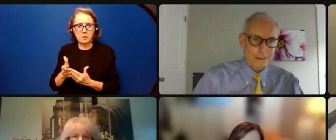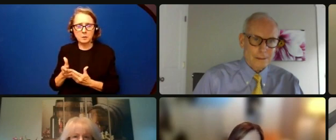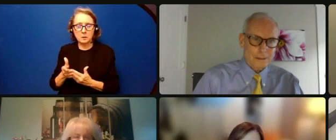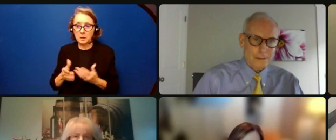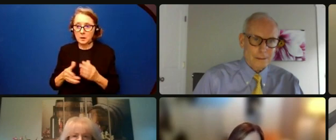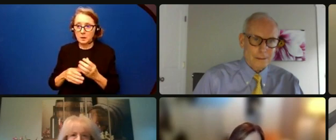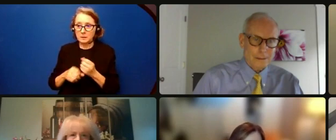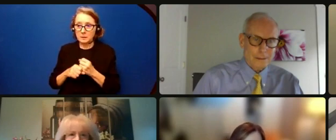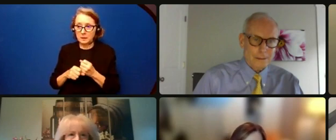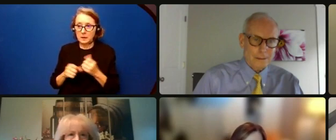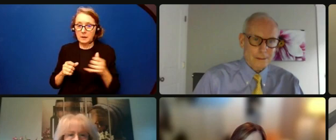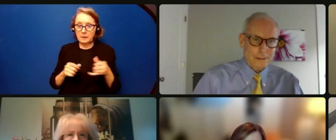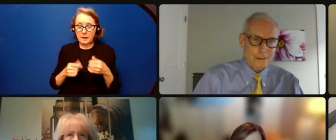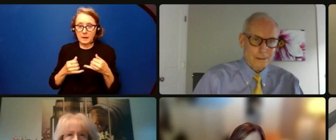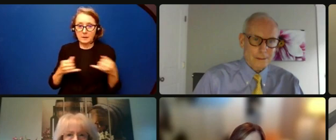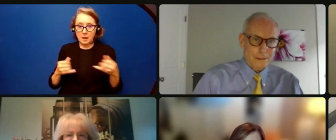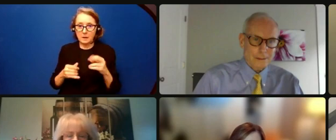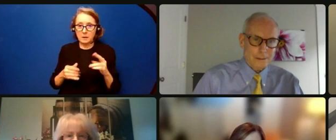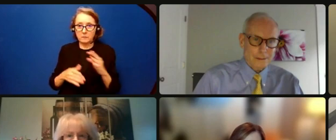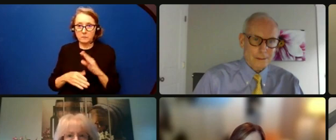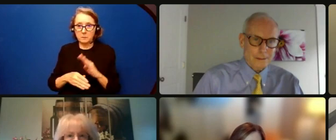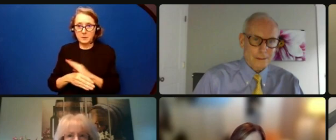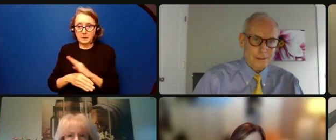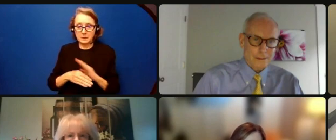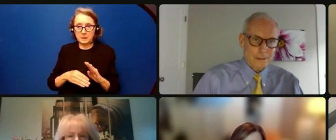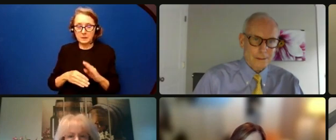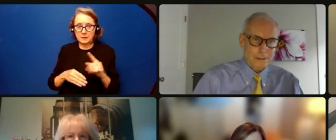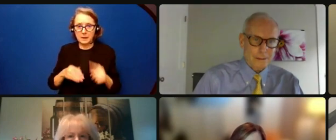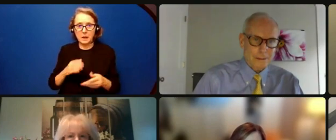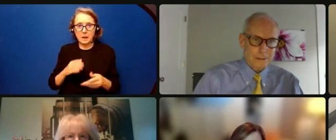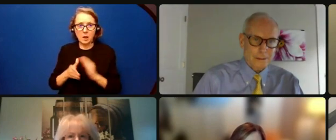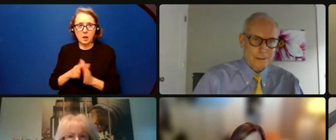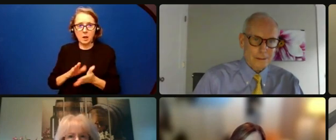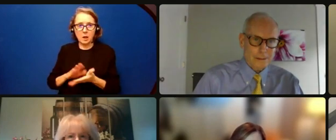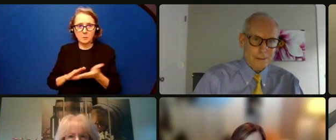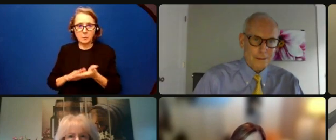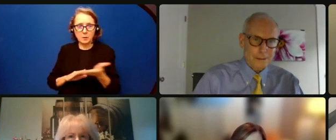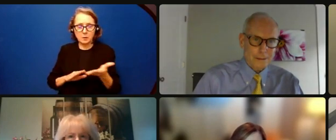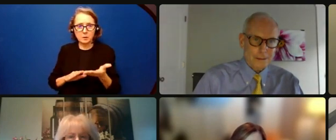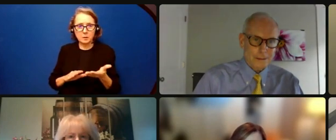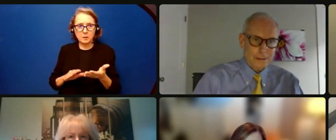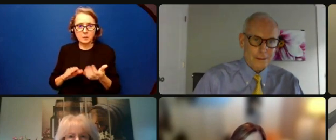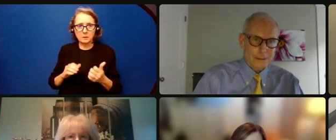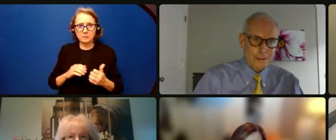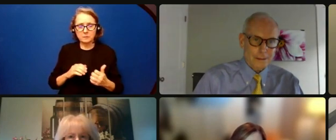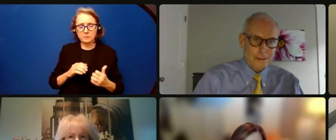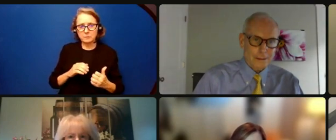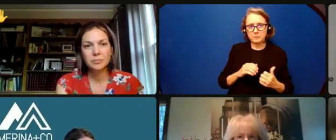that line of business, if you will, that operation back up to